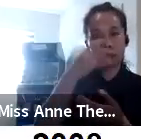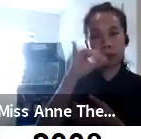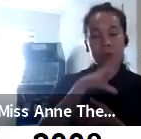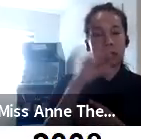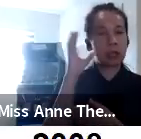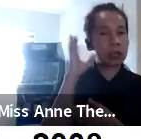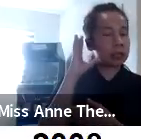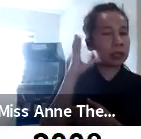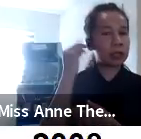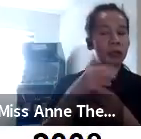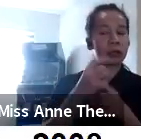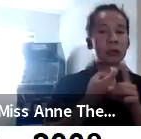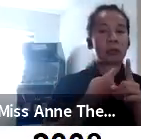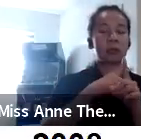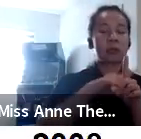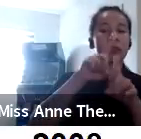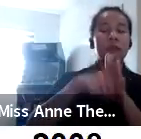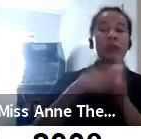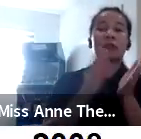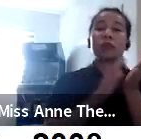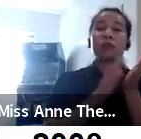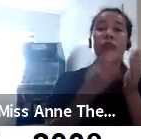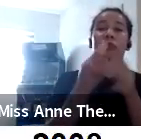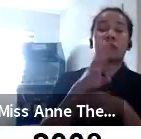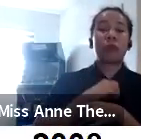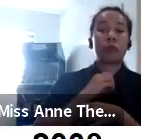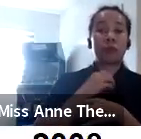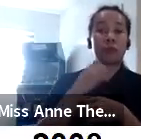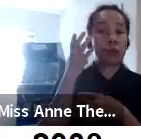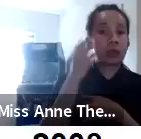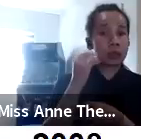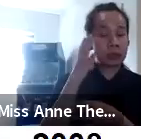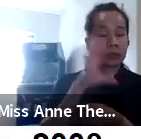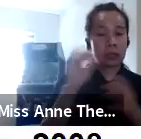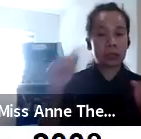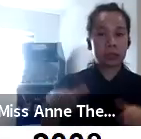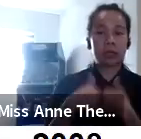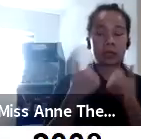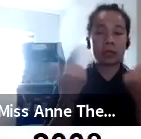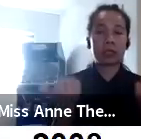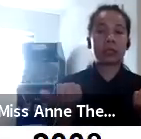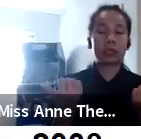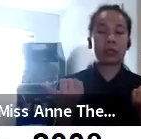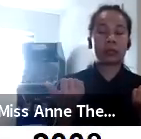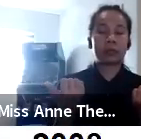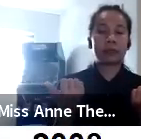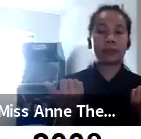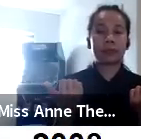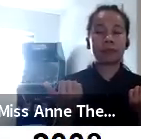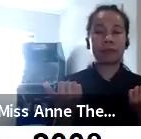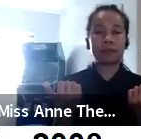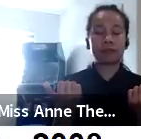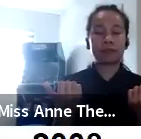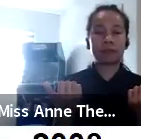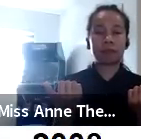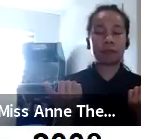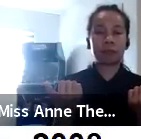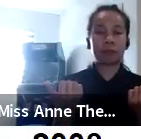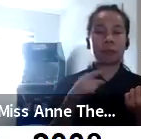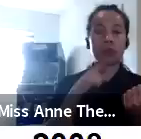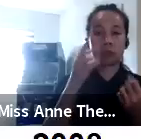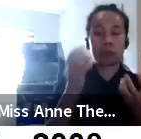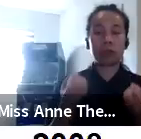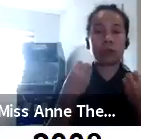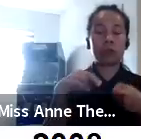from the different schools, their own experiences and challenges. And that actually provided me with